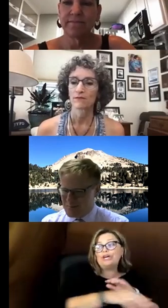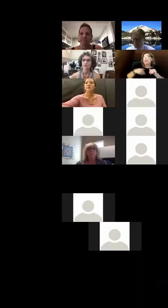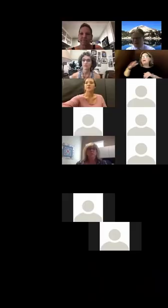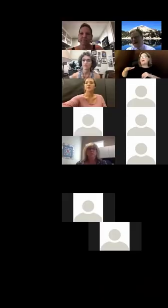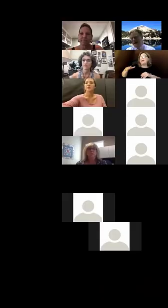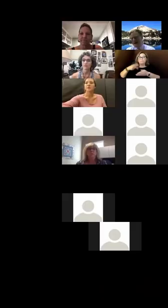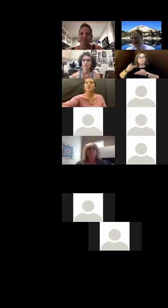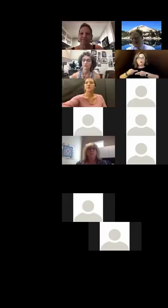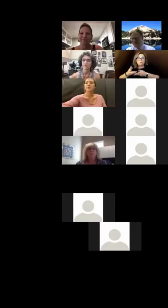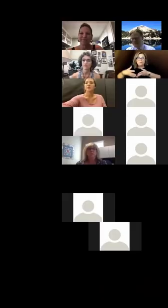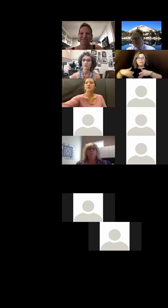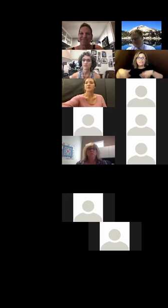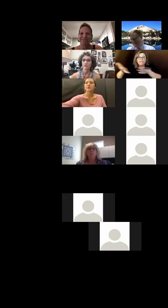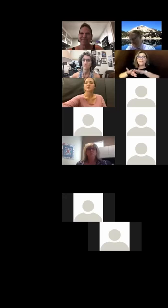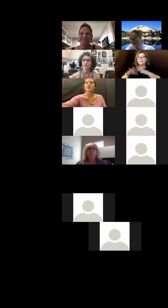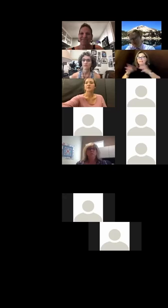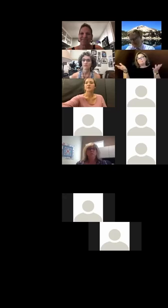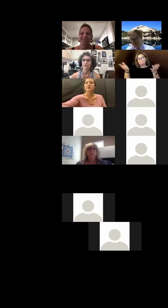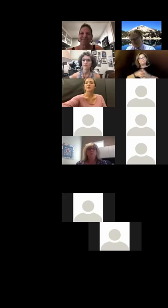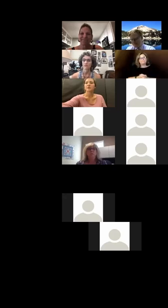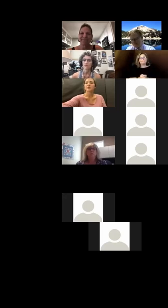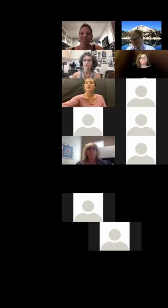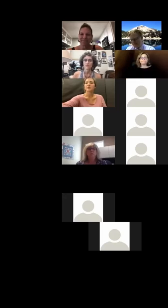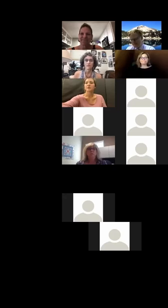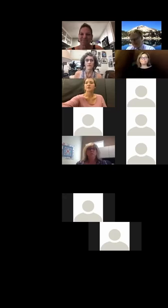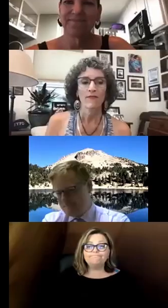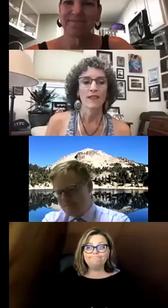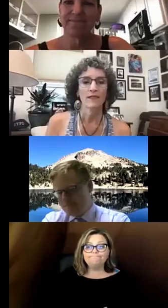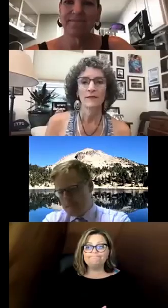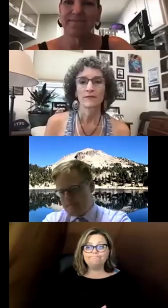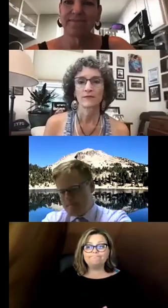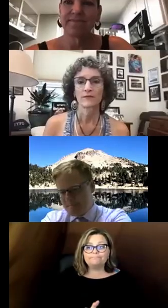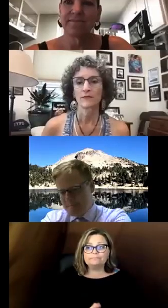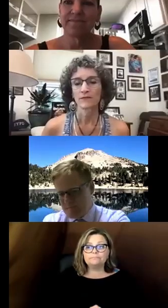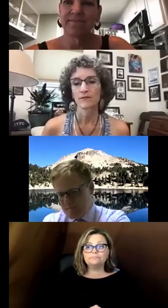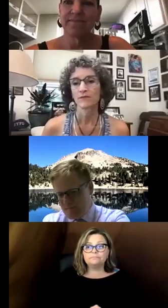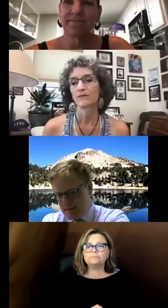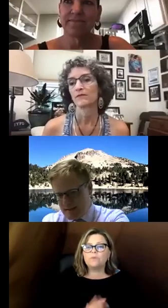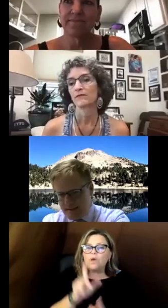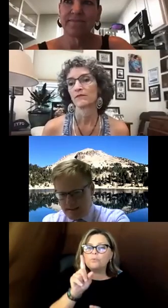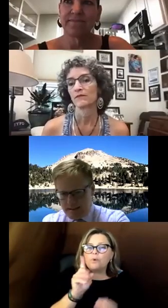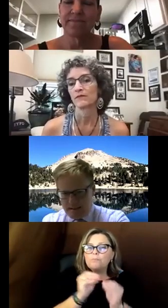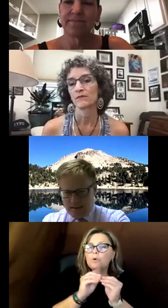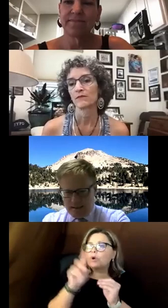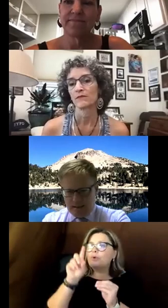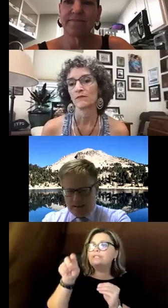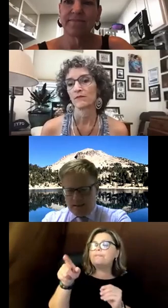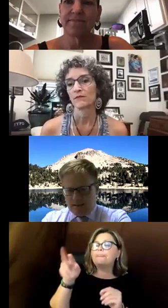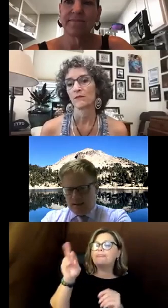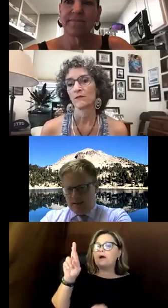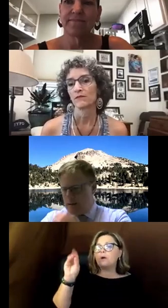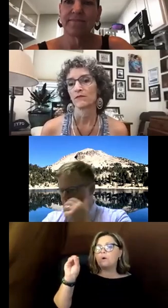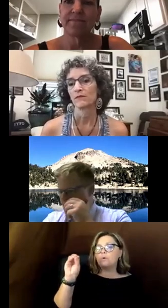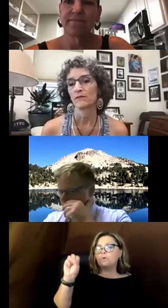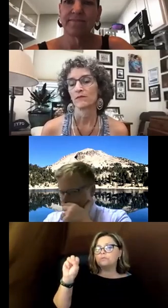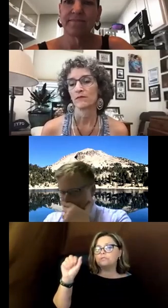with their property. Absolutely. Anyway. One more quick question coming in from our attendees. Rosa Deming is